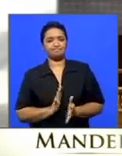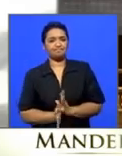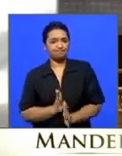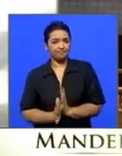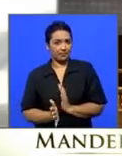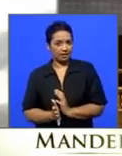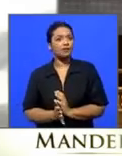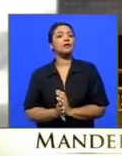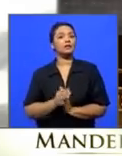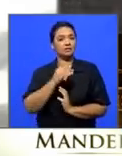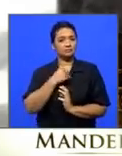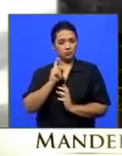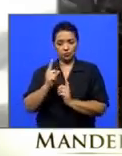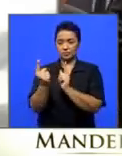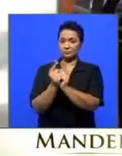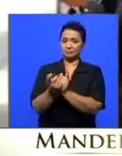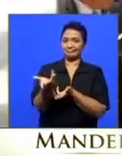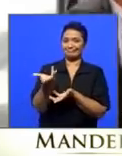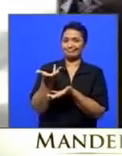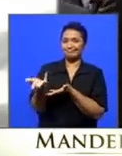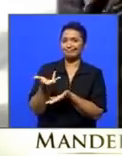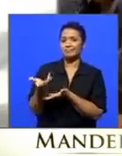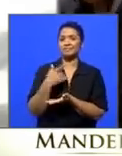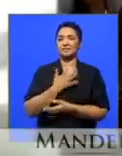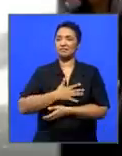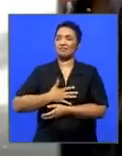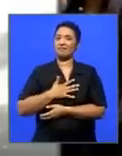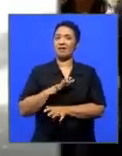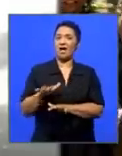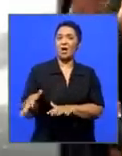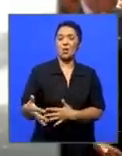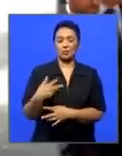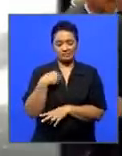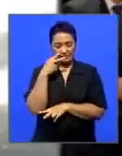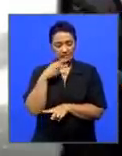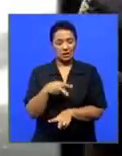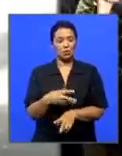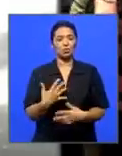will talk to us about how they felt, what they saw